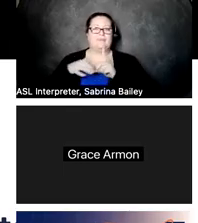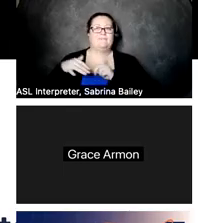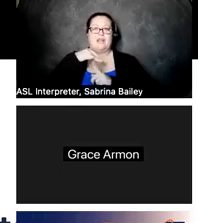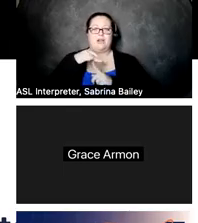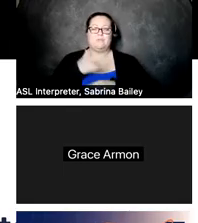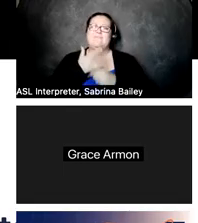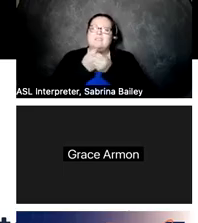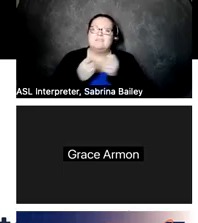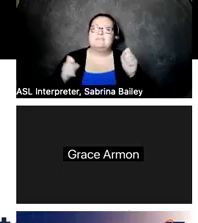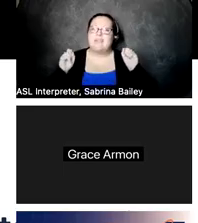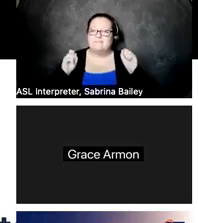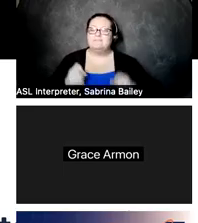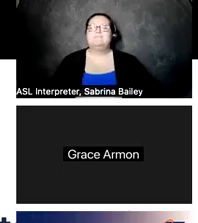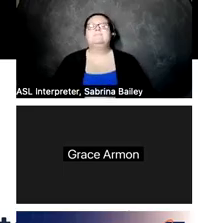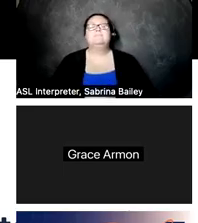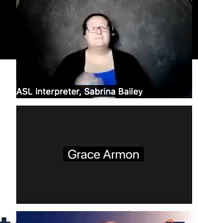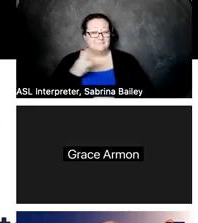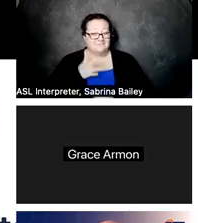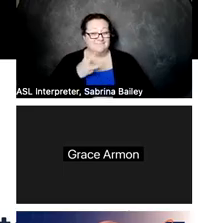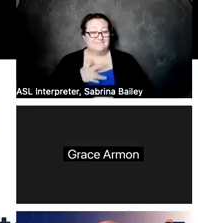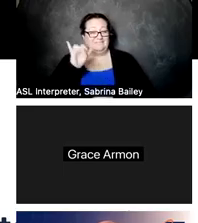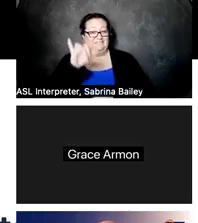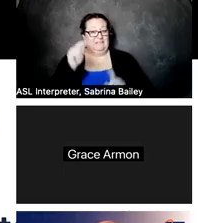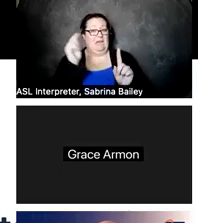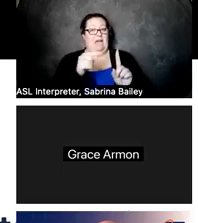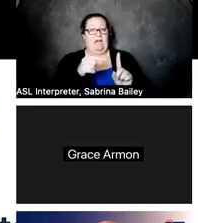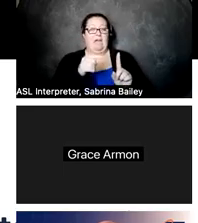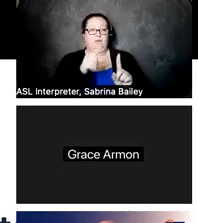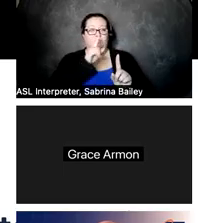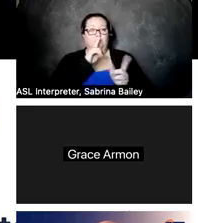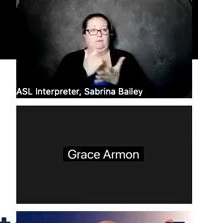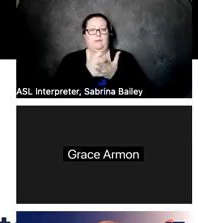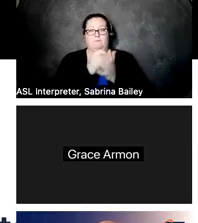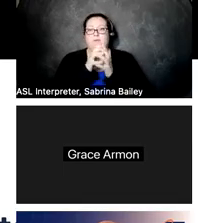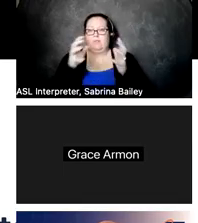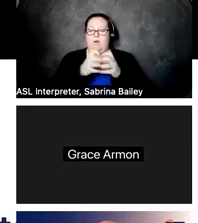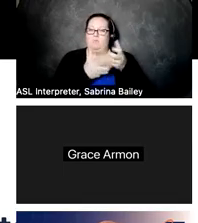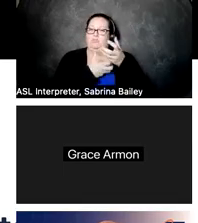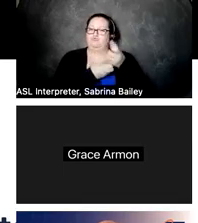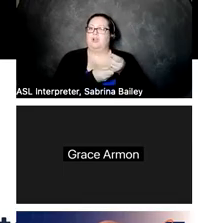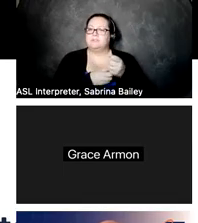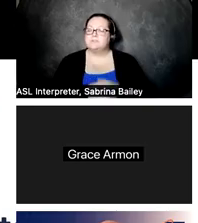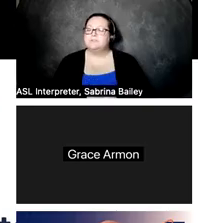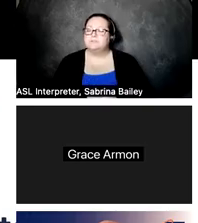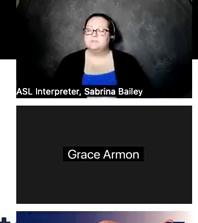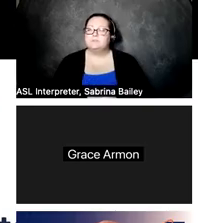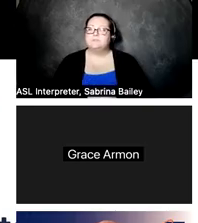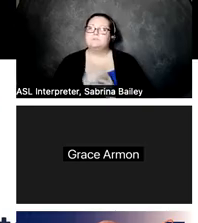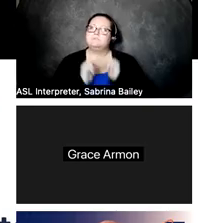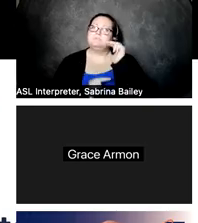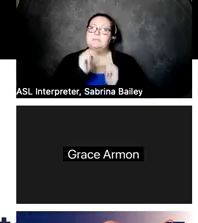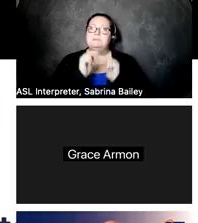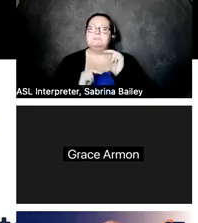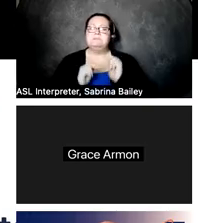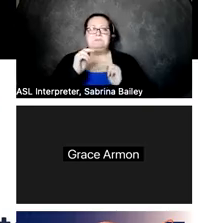safe space for him. And I think that really assisted with the trust building that allowed